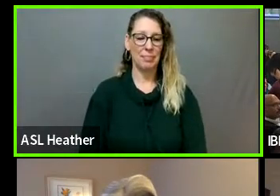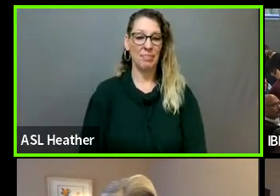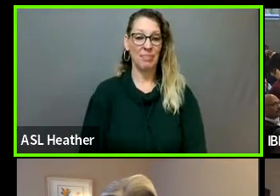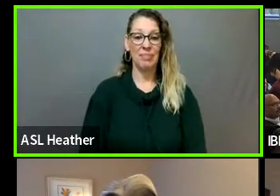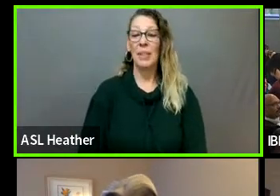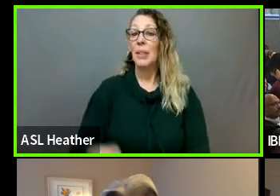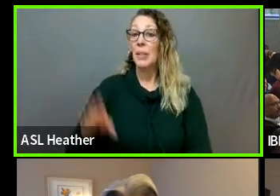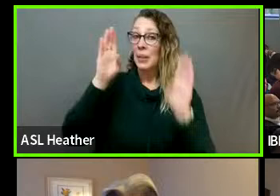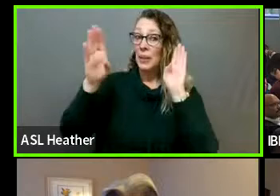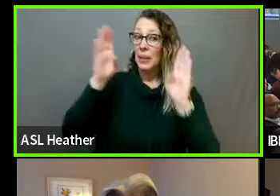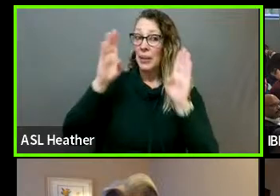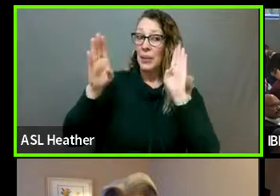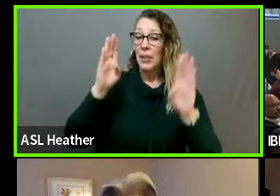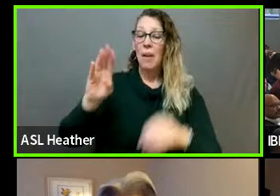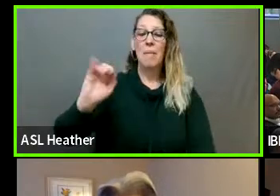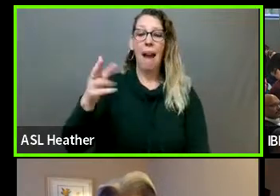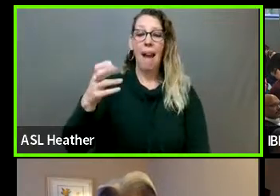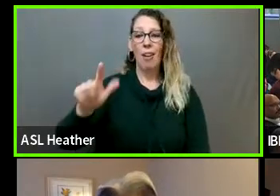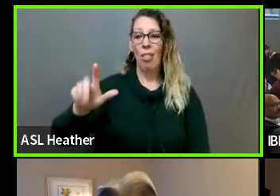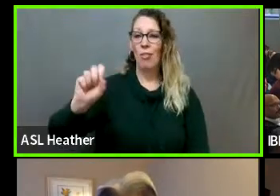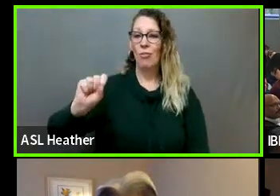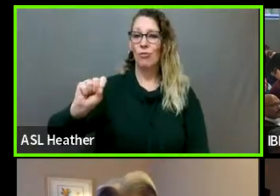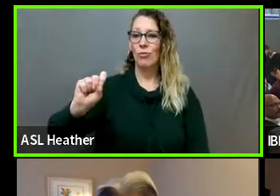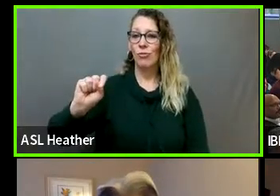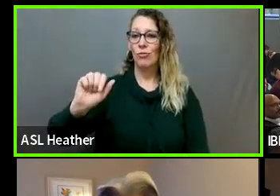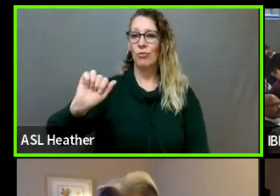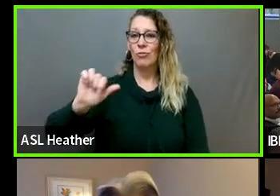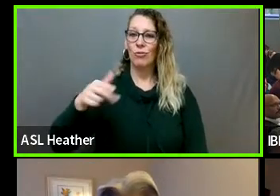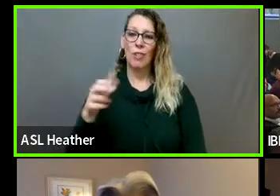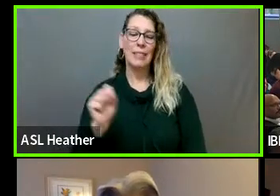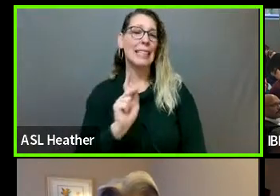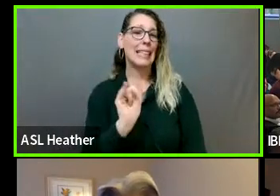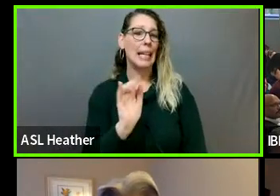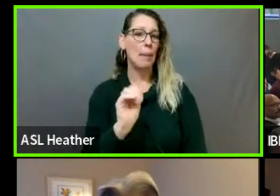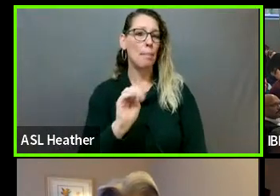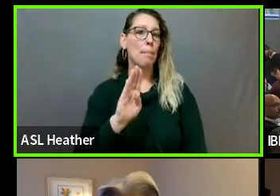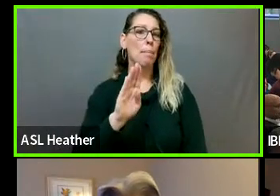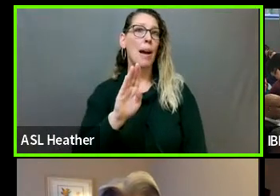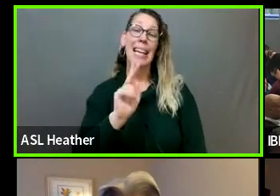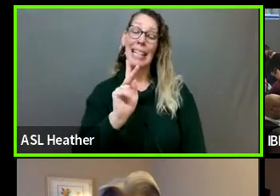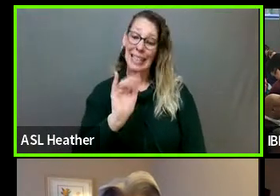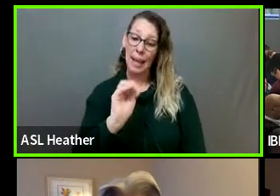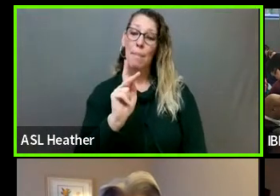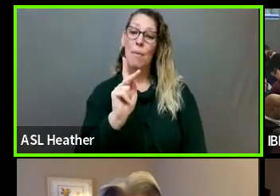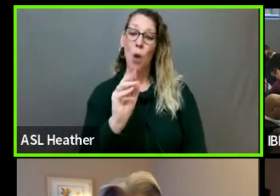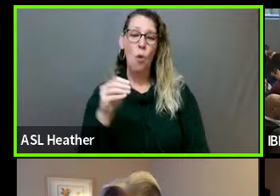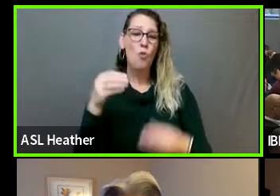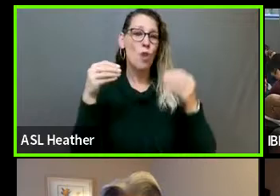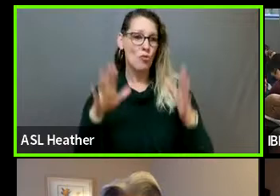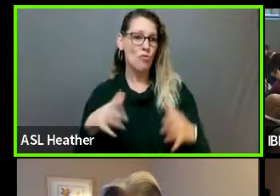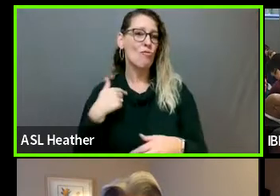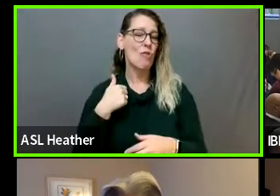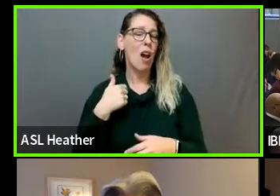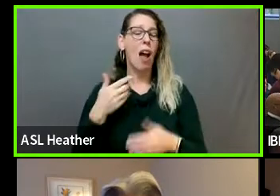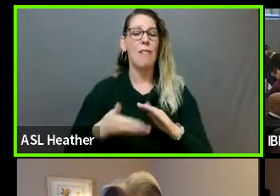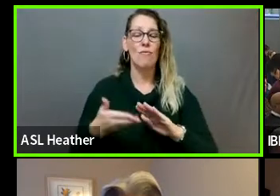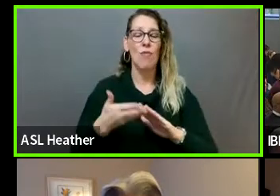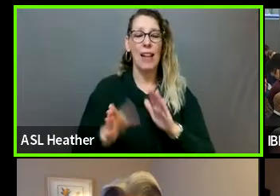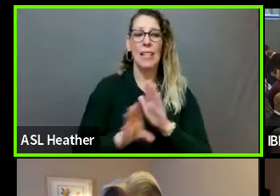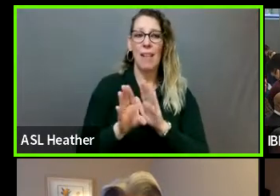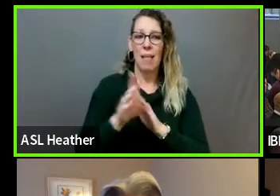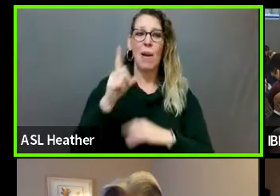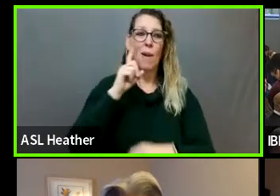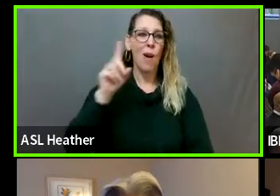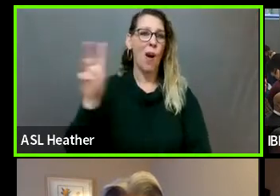Hello, everyone. I'm Michael Strauss. I'm with Kimco Realty. I run development for the Western US for Kimco, and